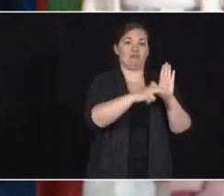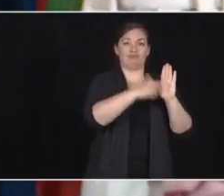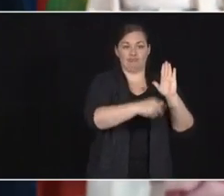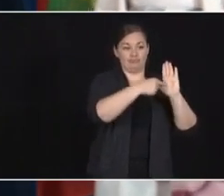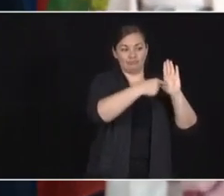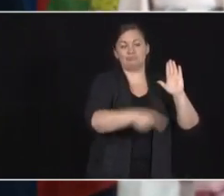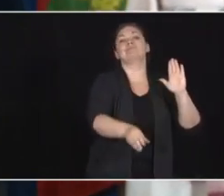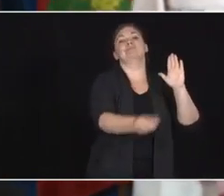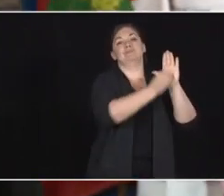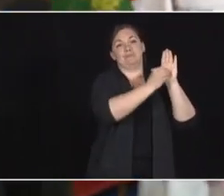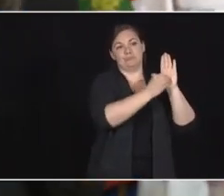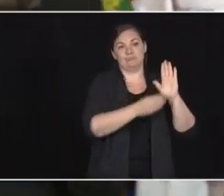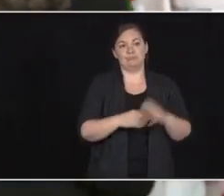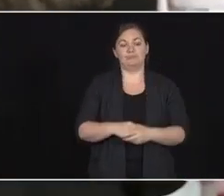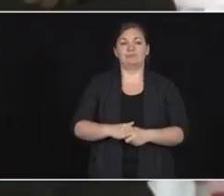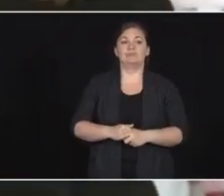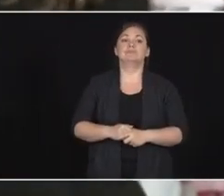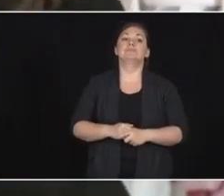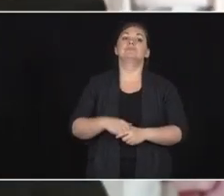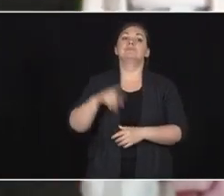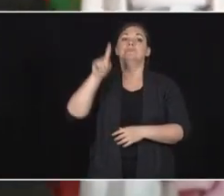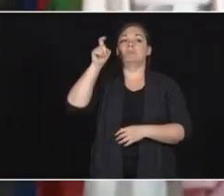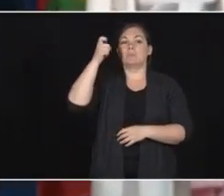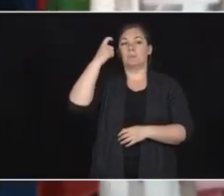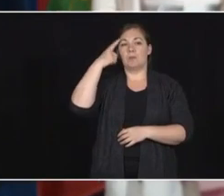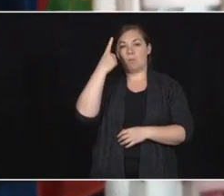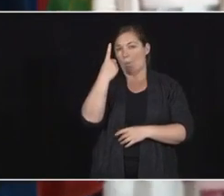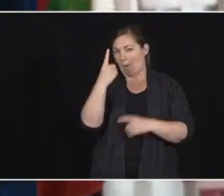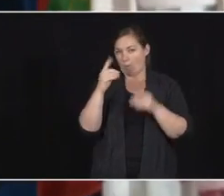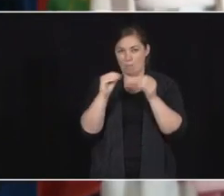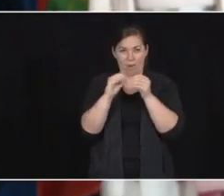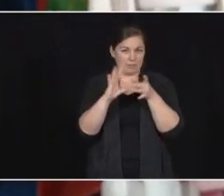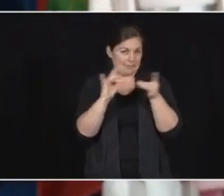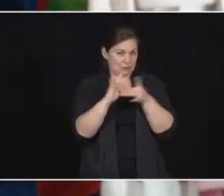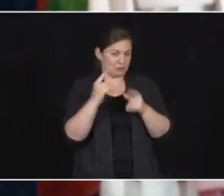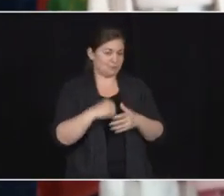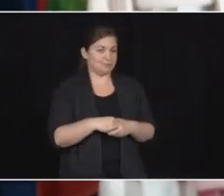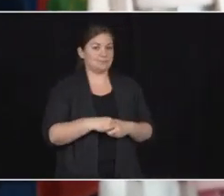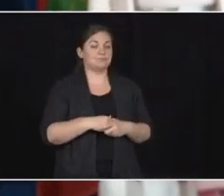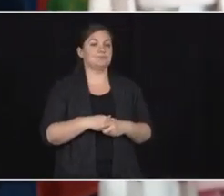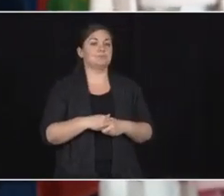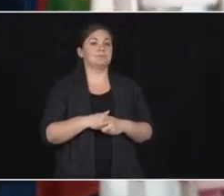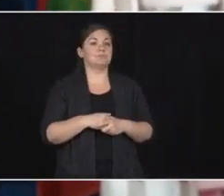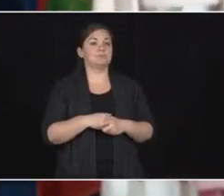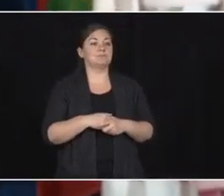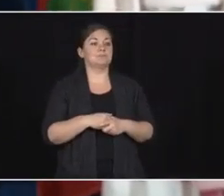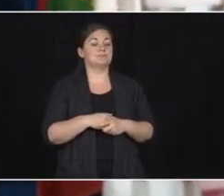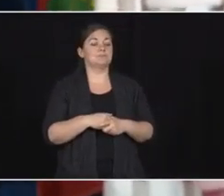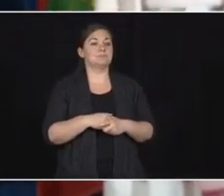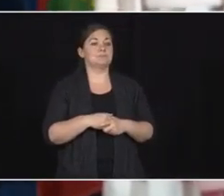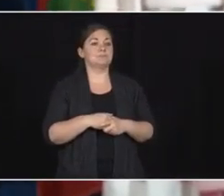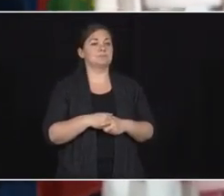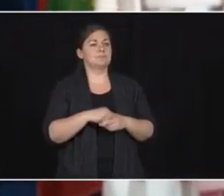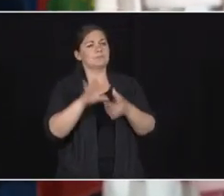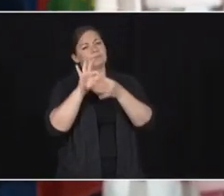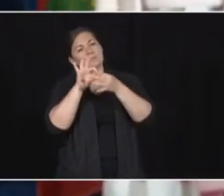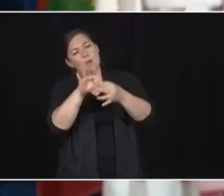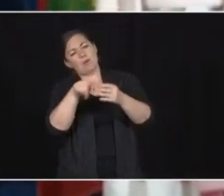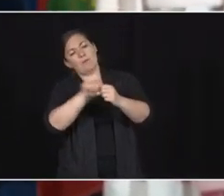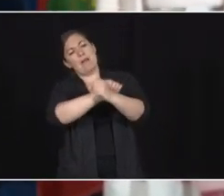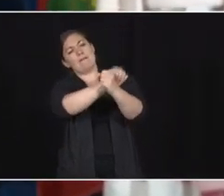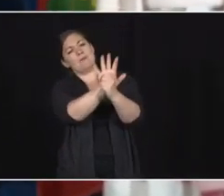I just want to make one more comment. It's COVID related, but it's not long-term